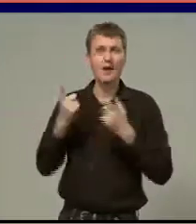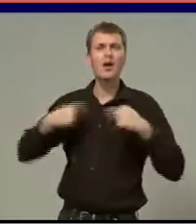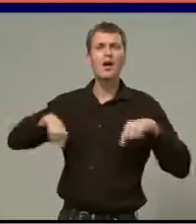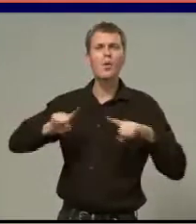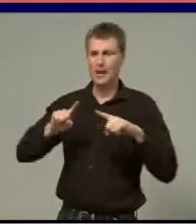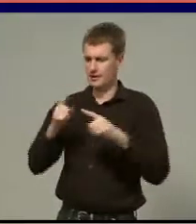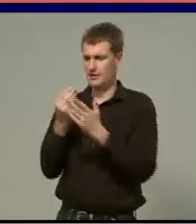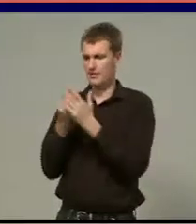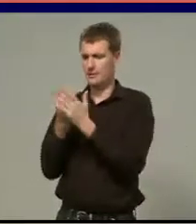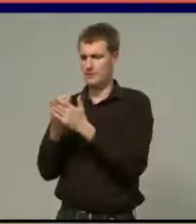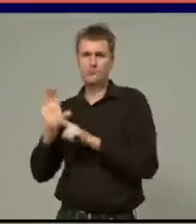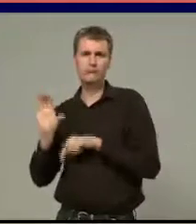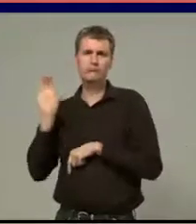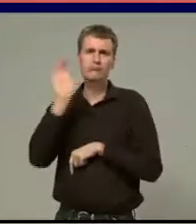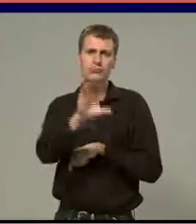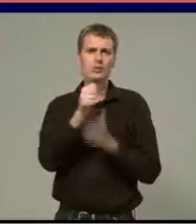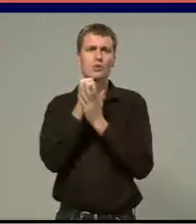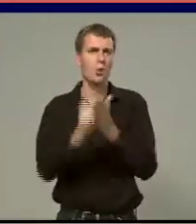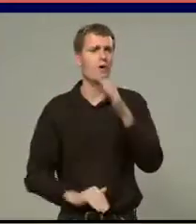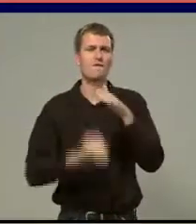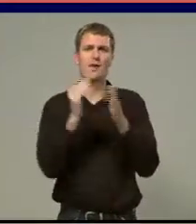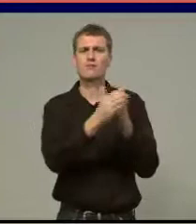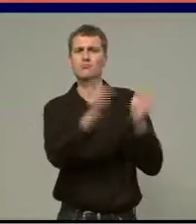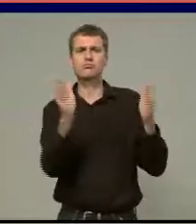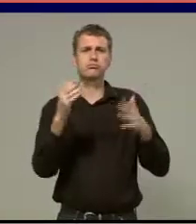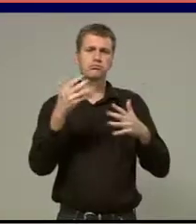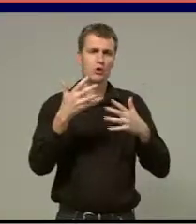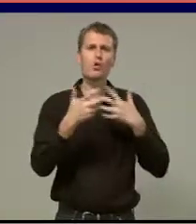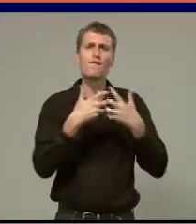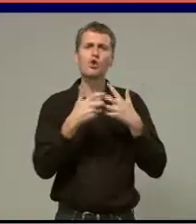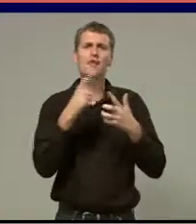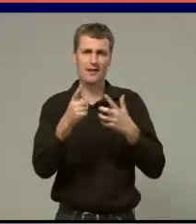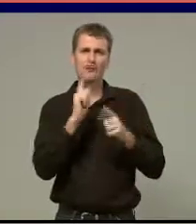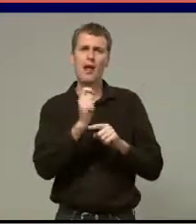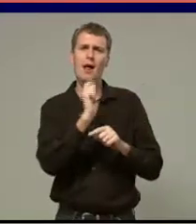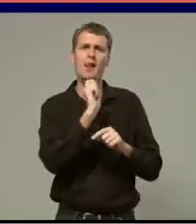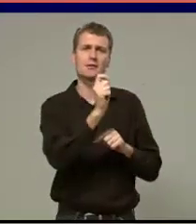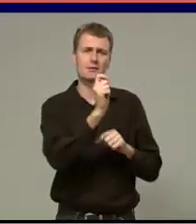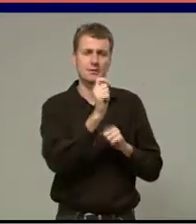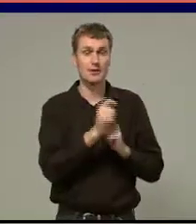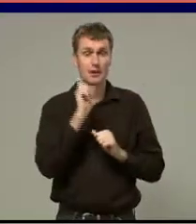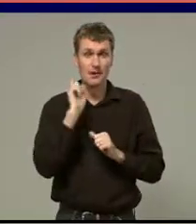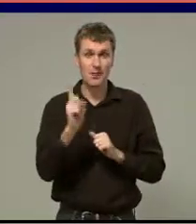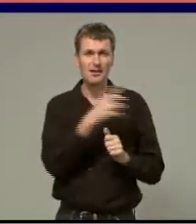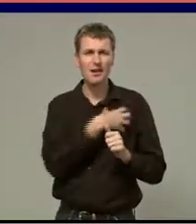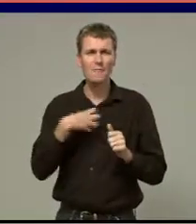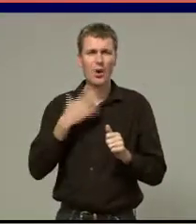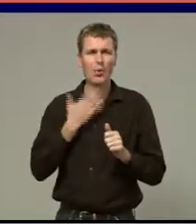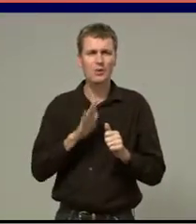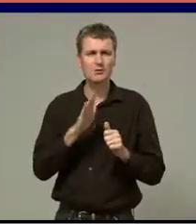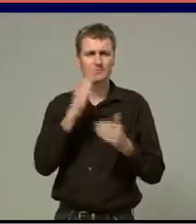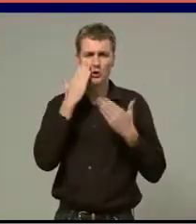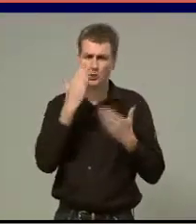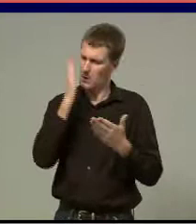providing a sum of money which supports the whole rebuild of the university. But the government wanted to really underline, I